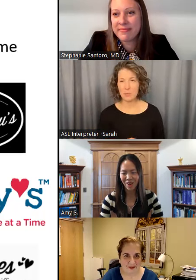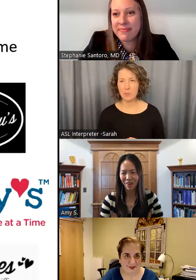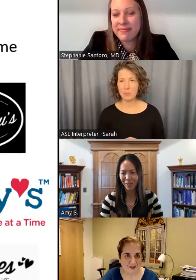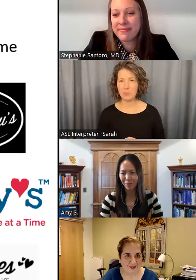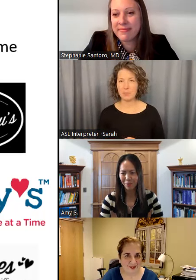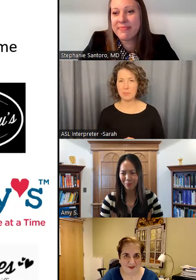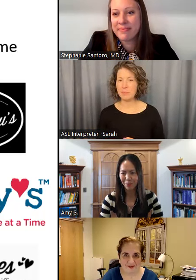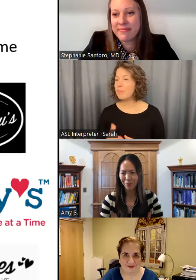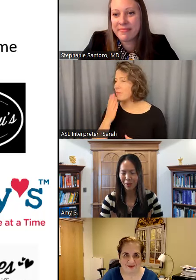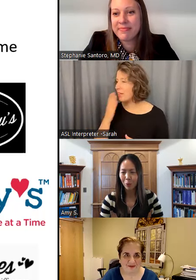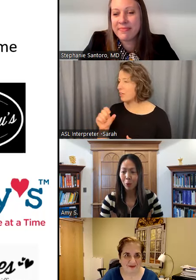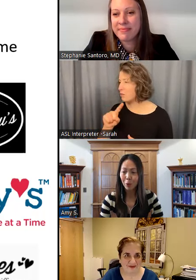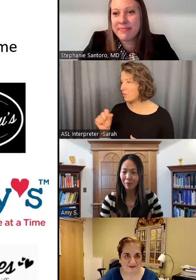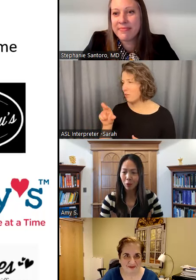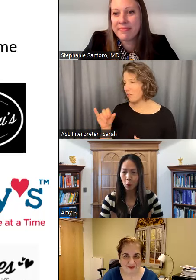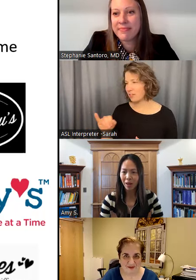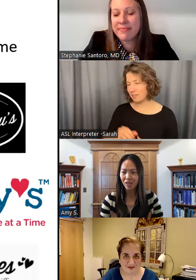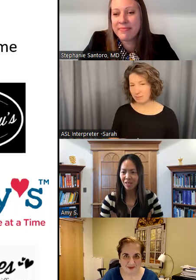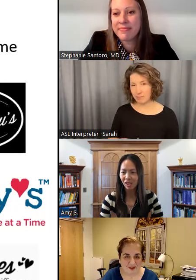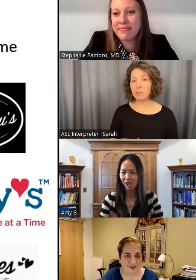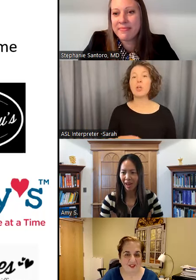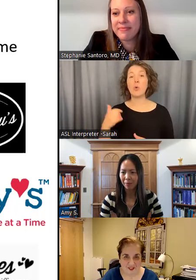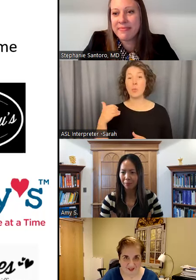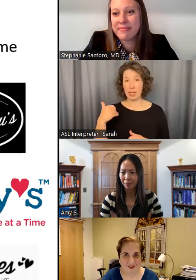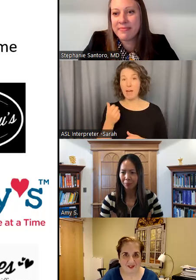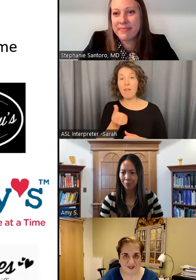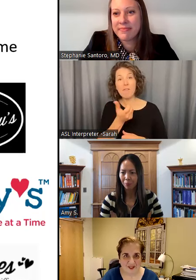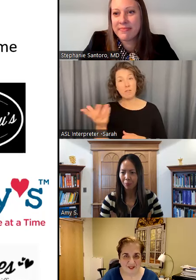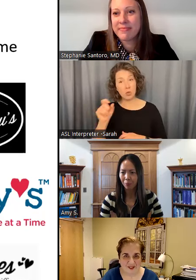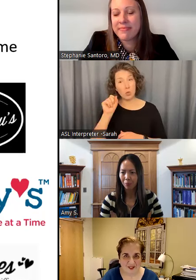Thank you, Zari. We do have a few questions in the chat.